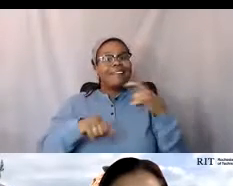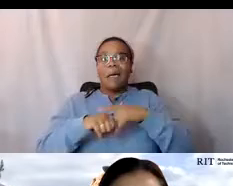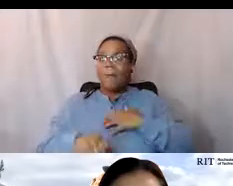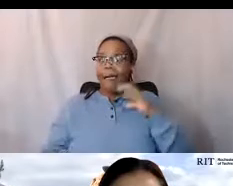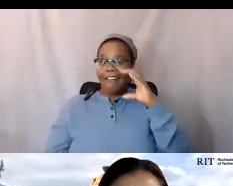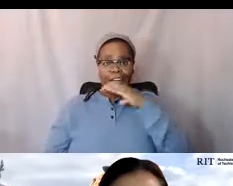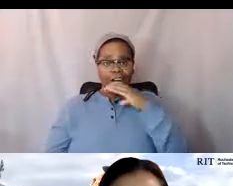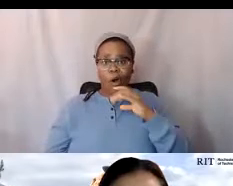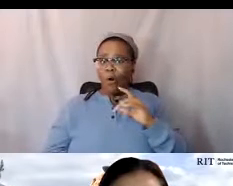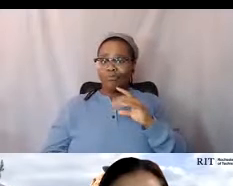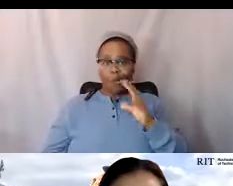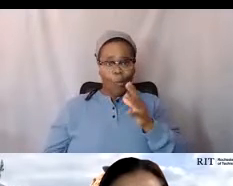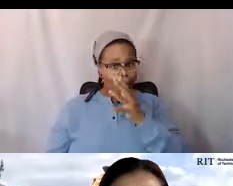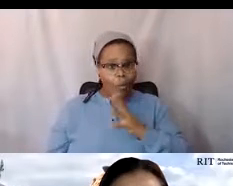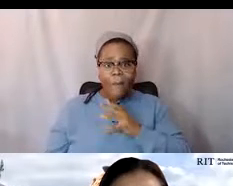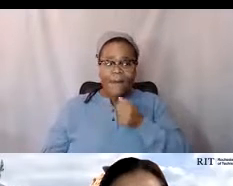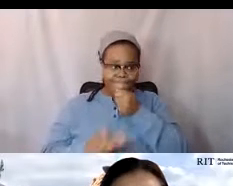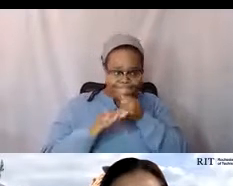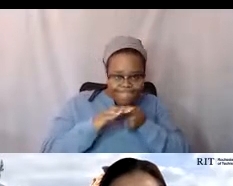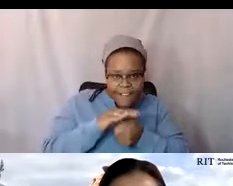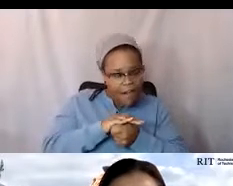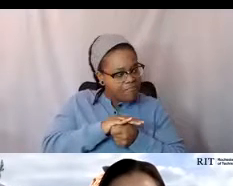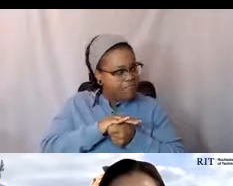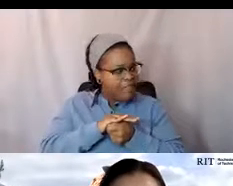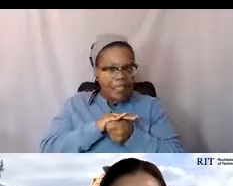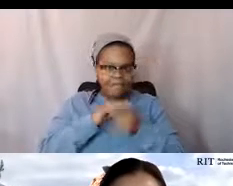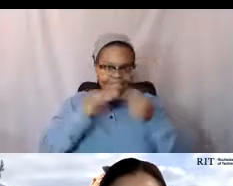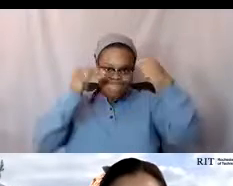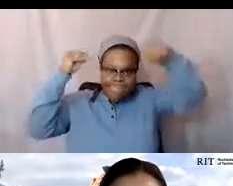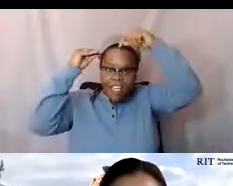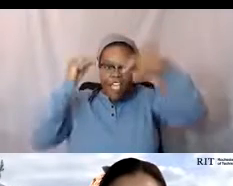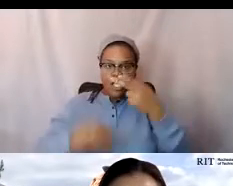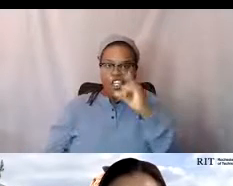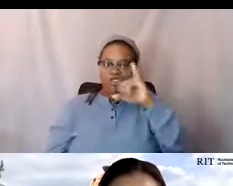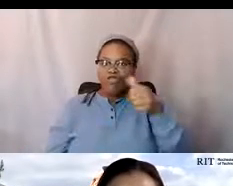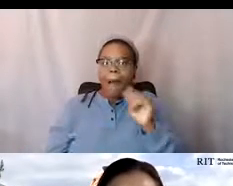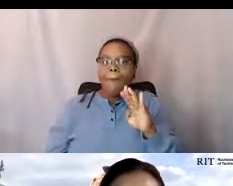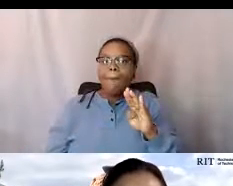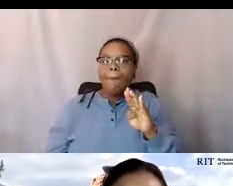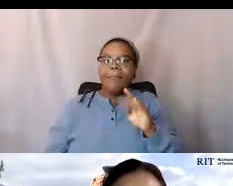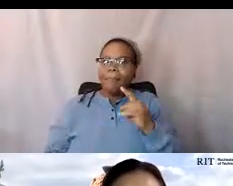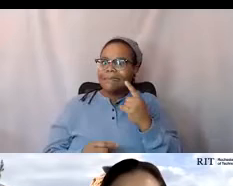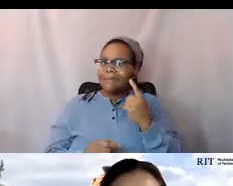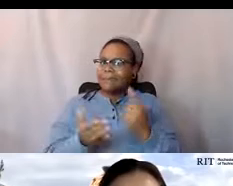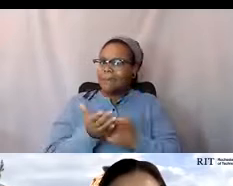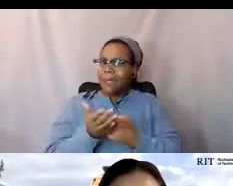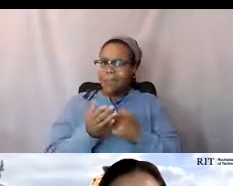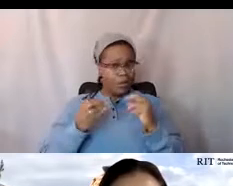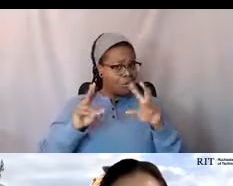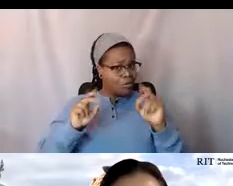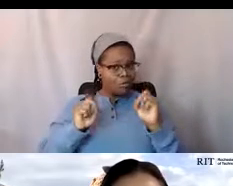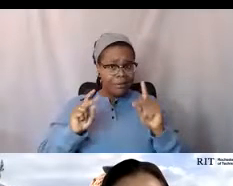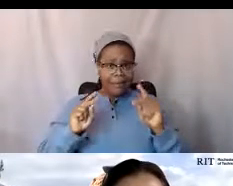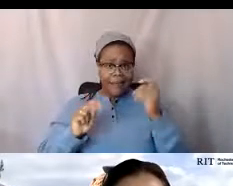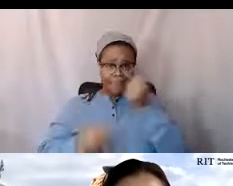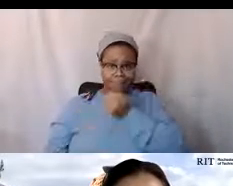women who are hiding the fact that they actually wear the hijab, but actually also at some point of time in their life, they are okay with it and they take it off and they